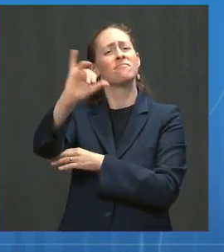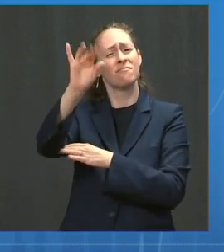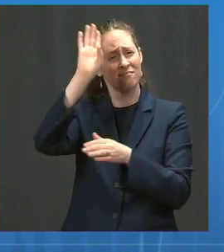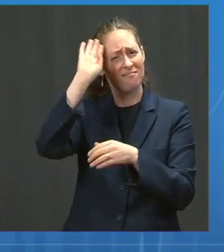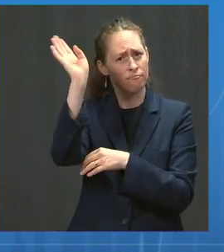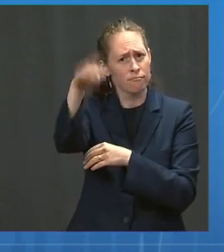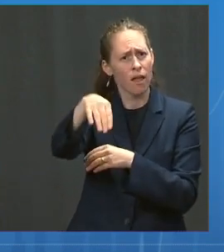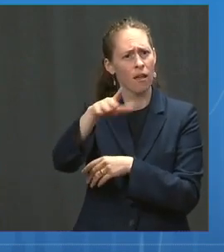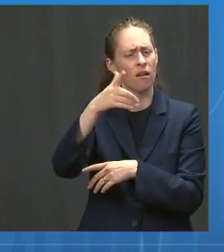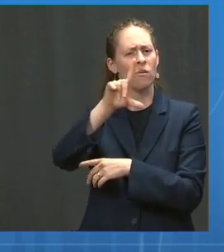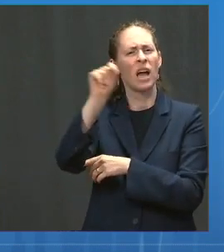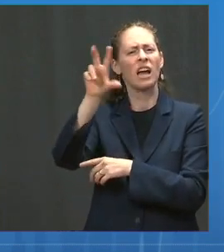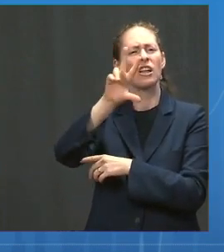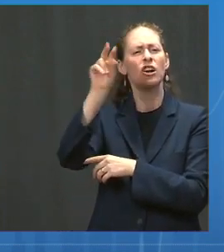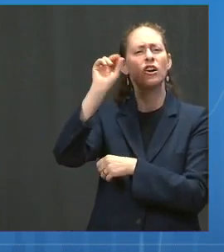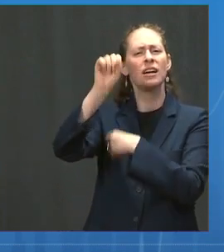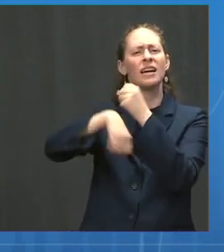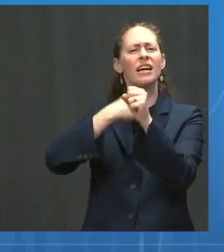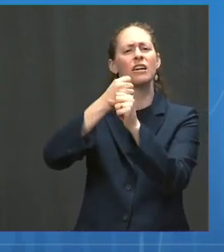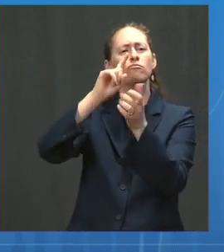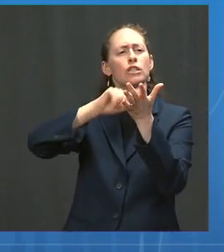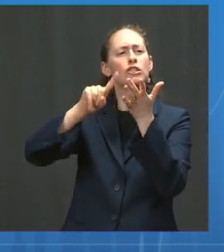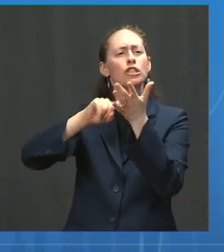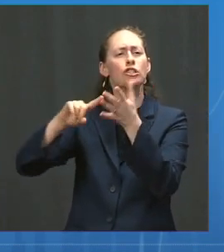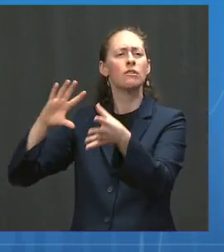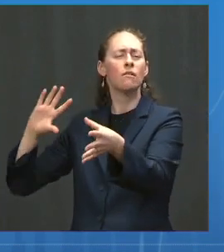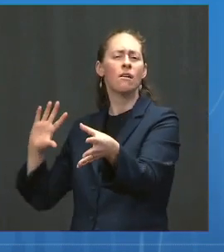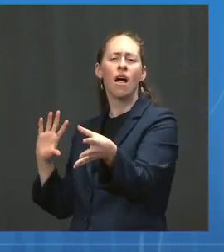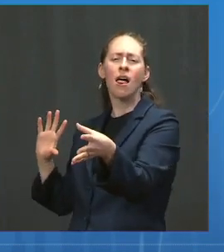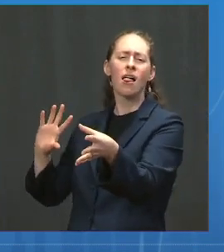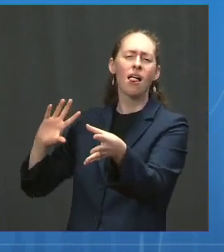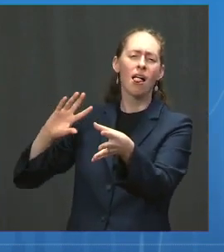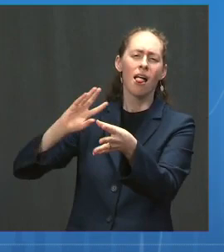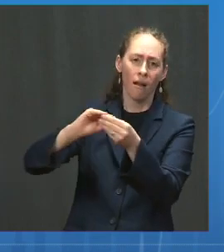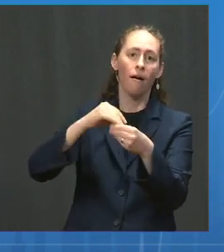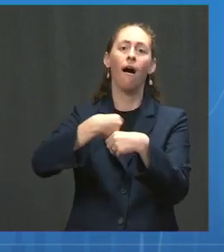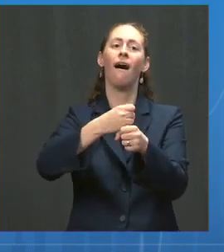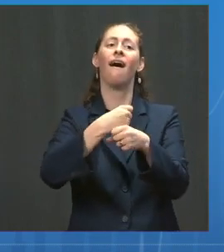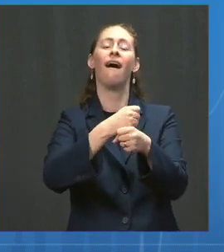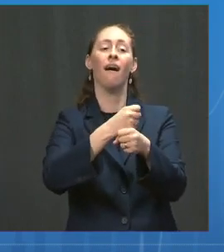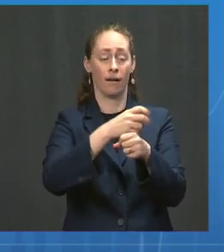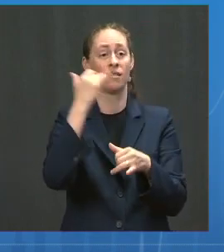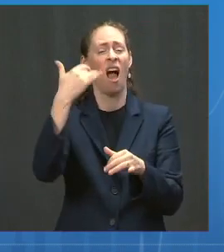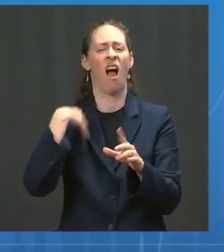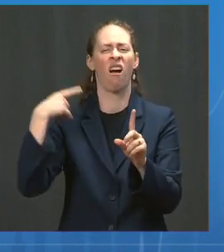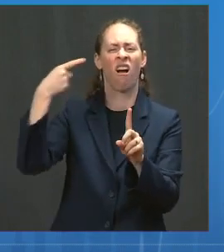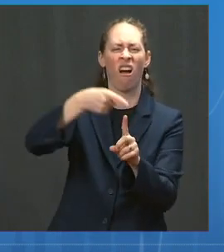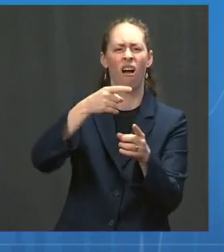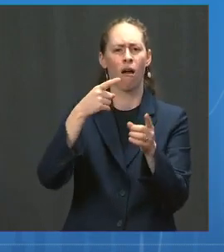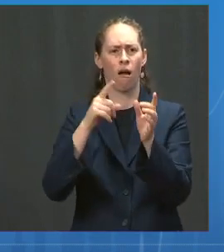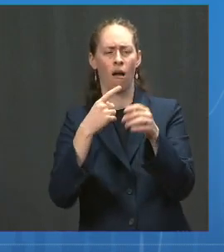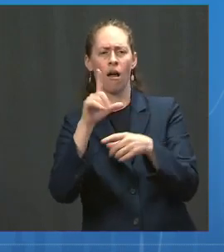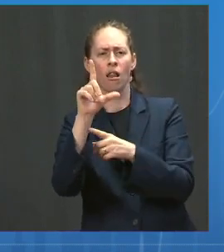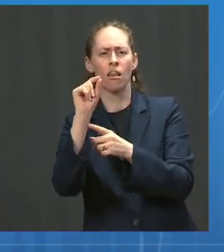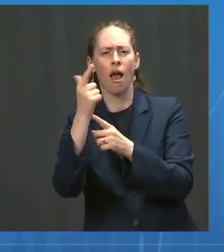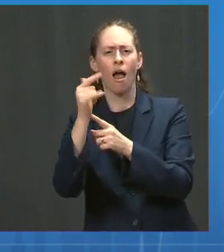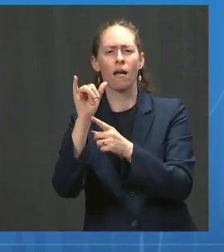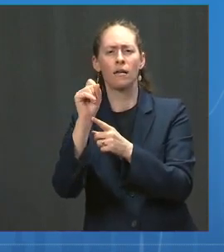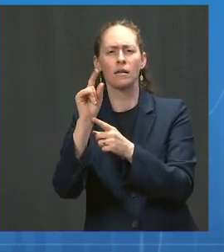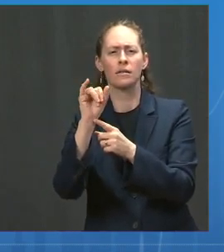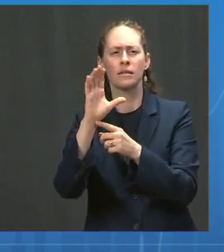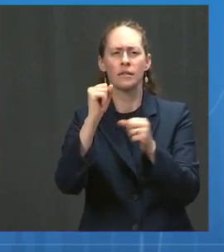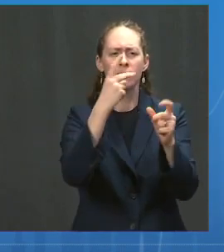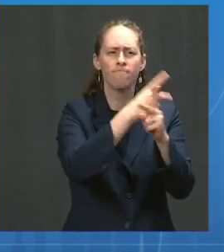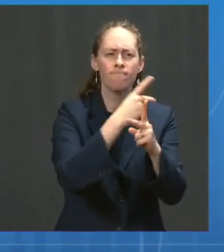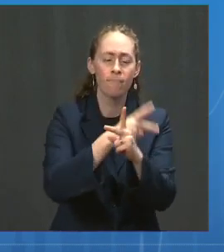of the vaccine. What about the logistics and the resources? Generally, when you develop a vaccine, the thing that usually takes years